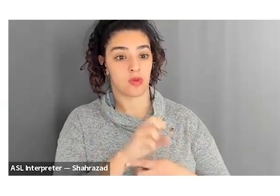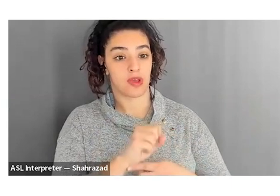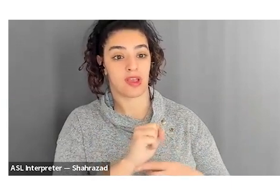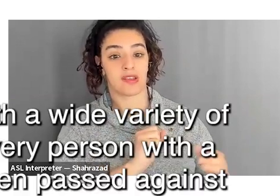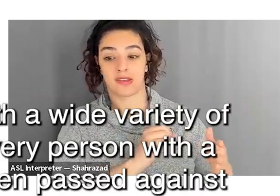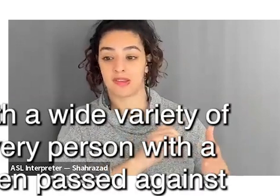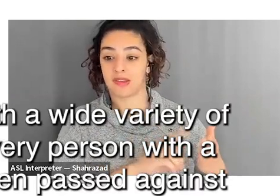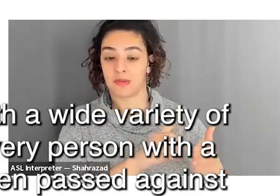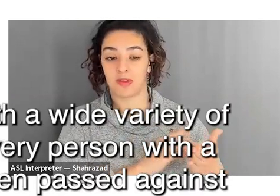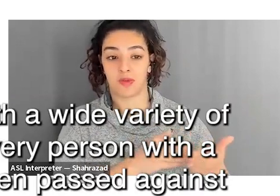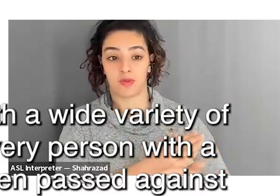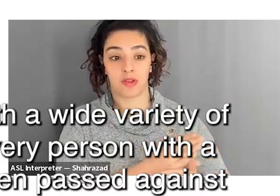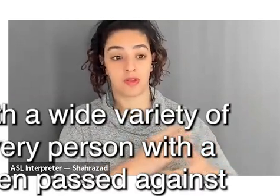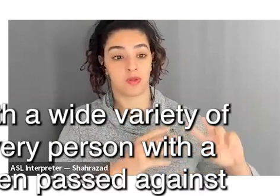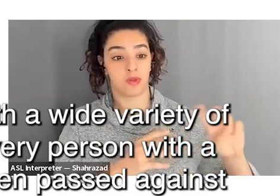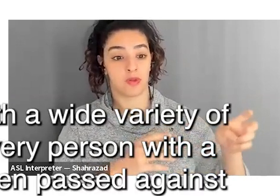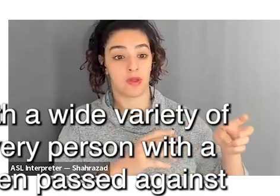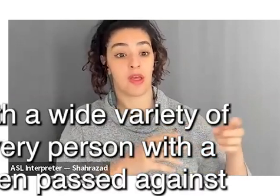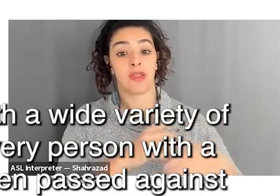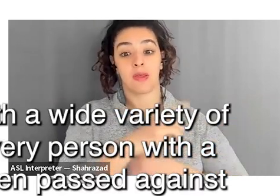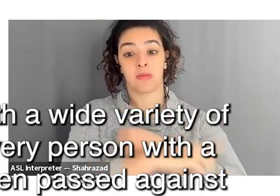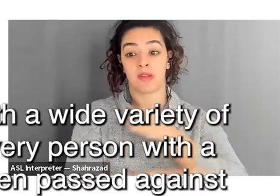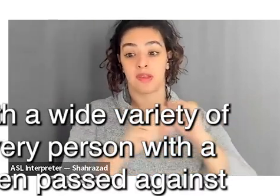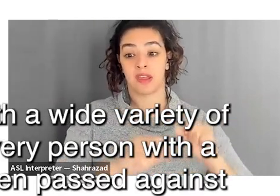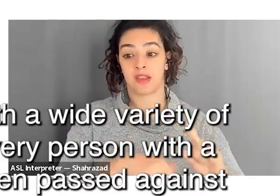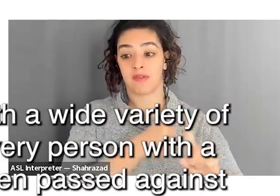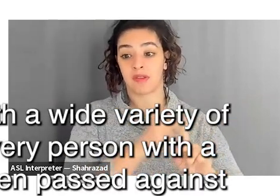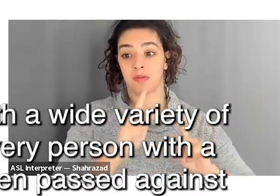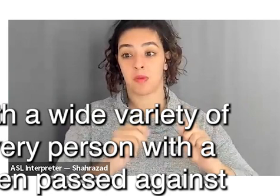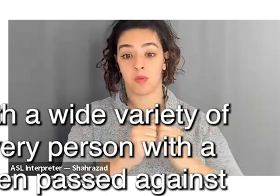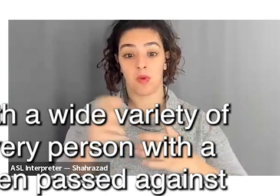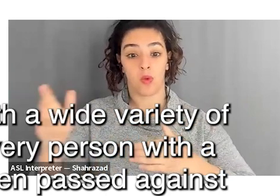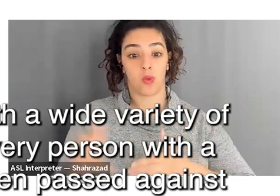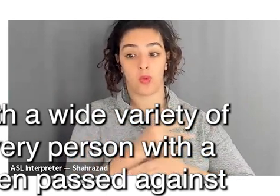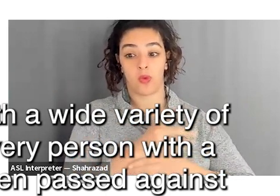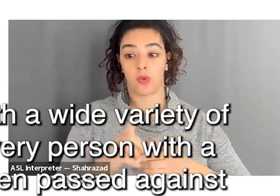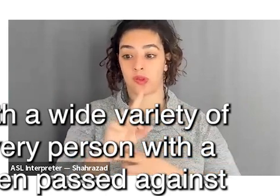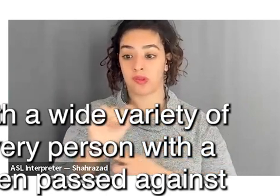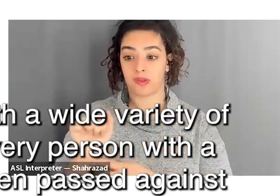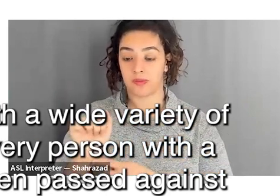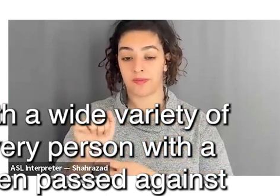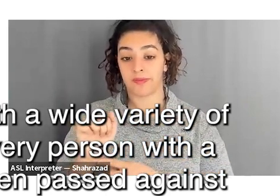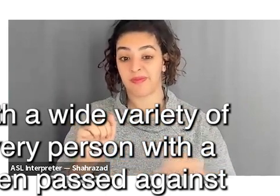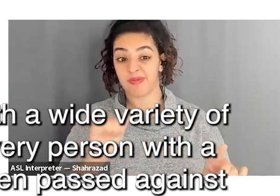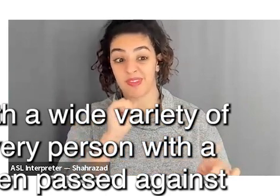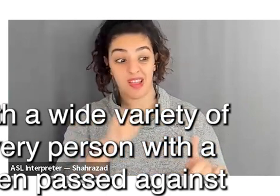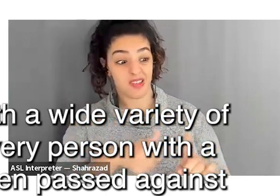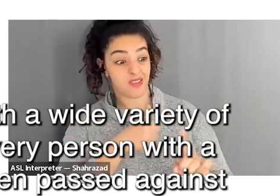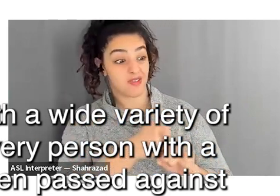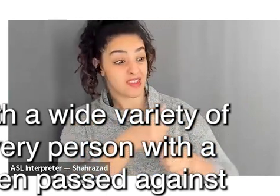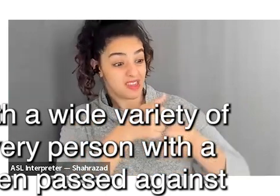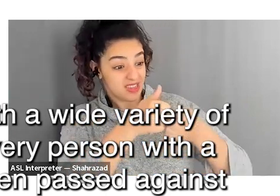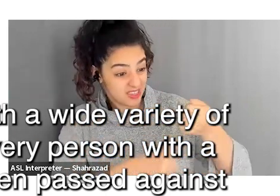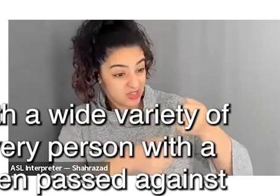quote, "The penalty can affect people with a wide variety of disabilities, but because it does not affect every person with a